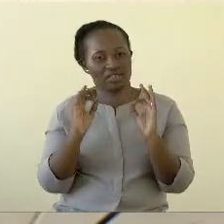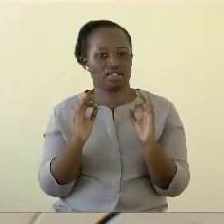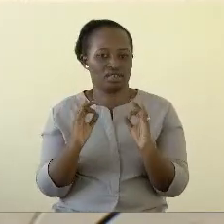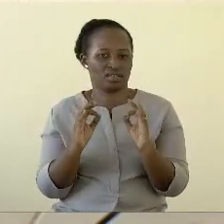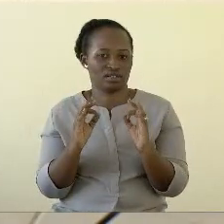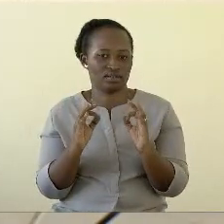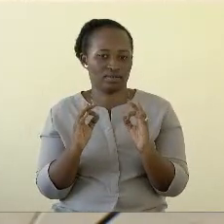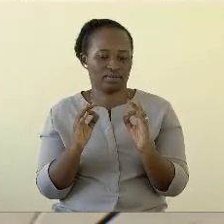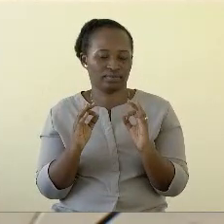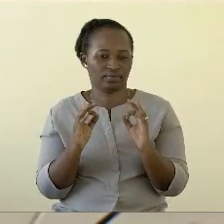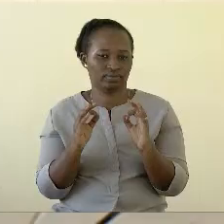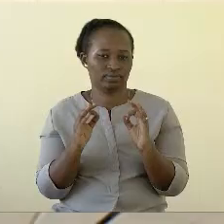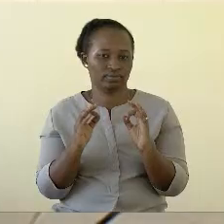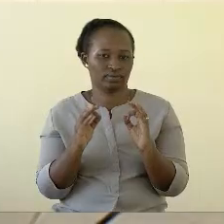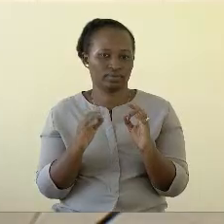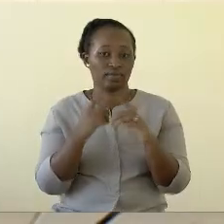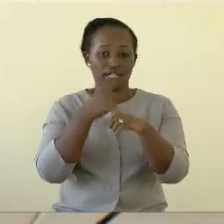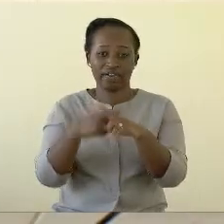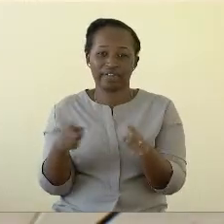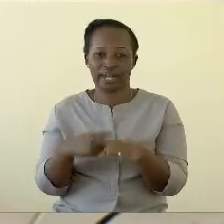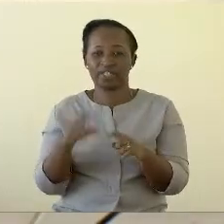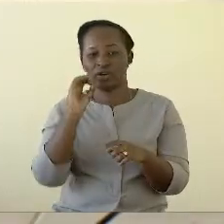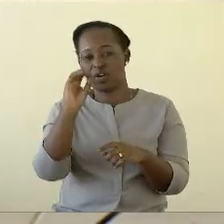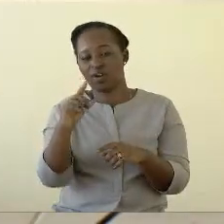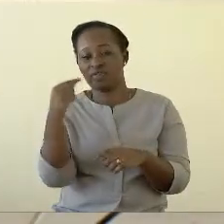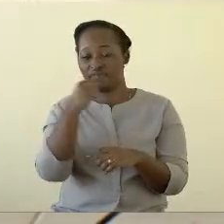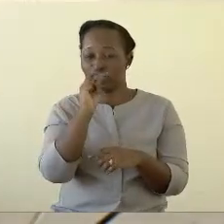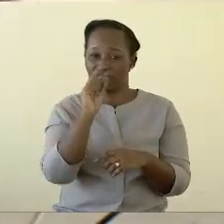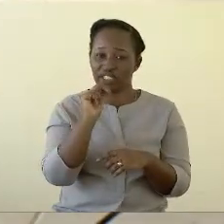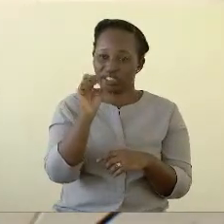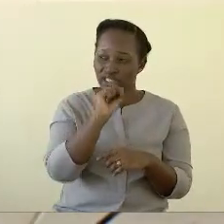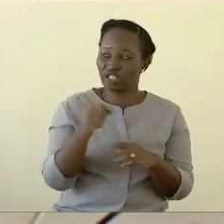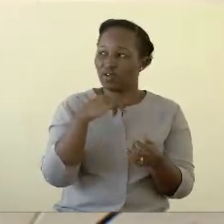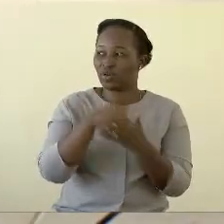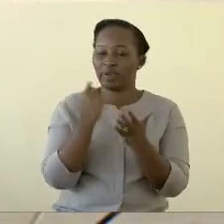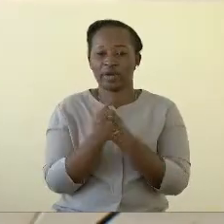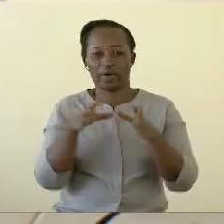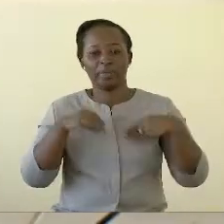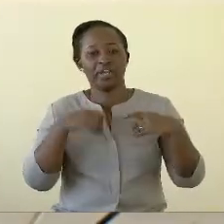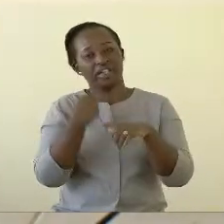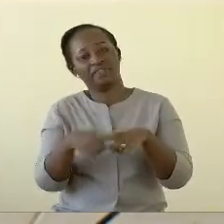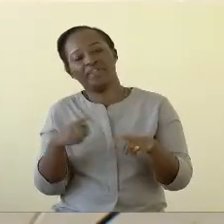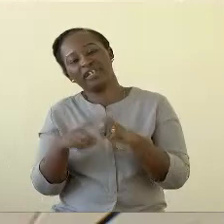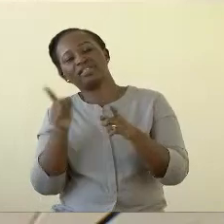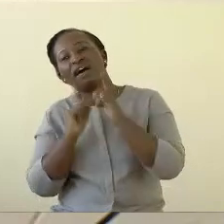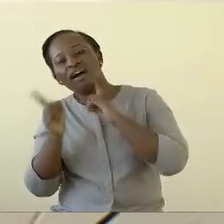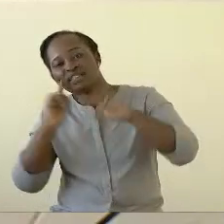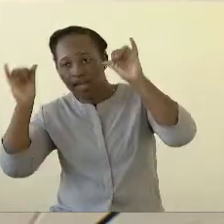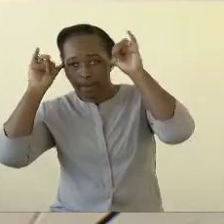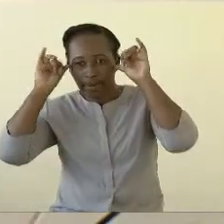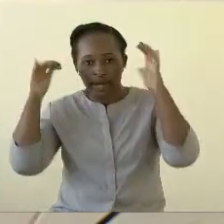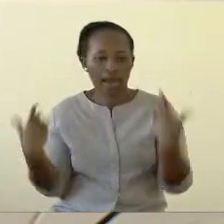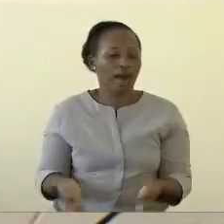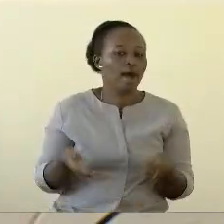community. A variety of genes will come in because you're allowing different colors of cows